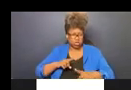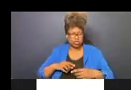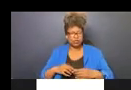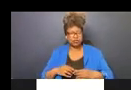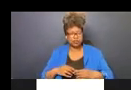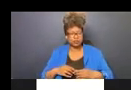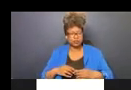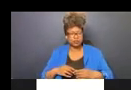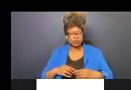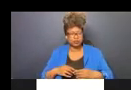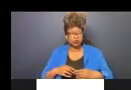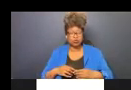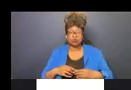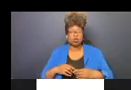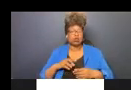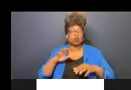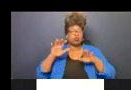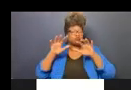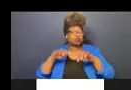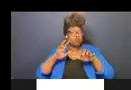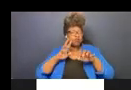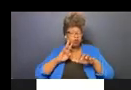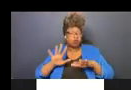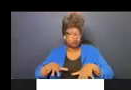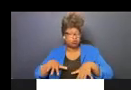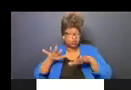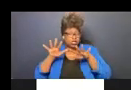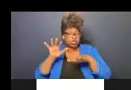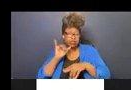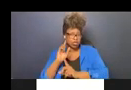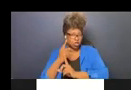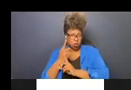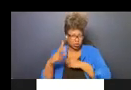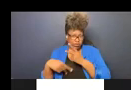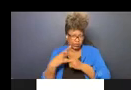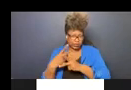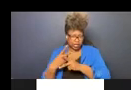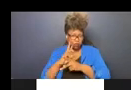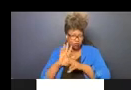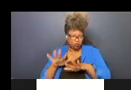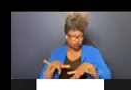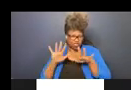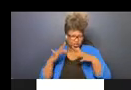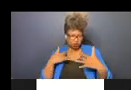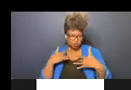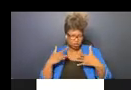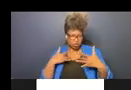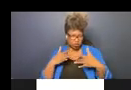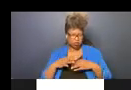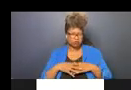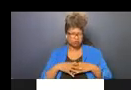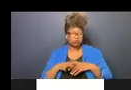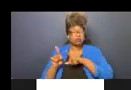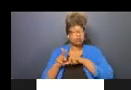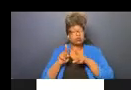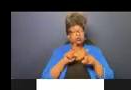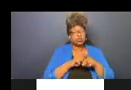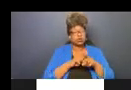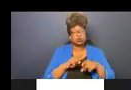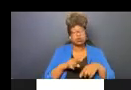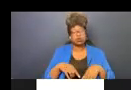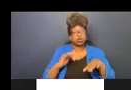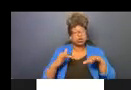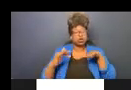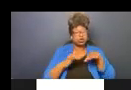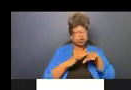Rainfall flooding is not the only flooding of concern for us, and we want to look at the coastal inundation as